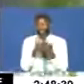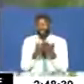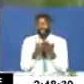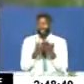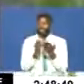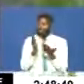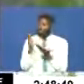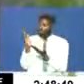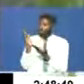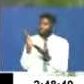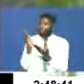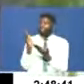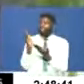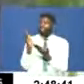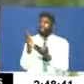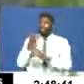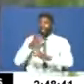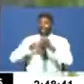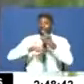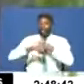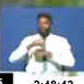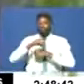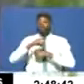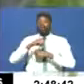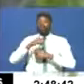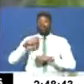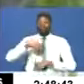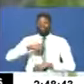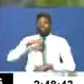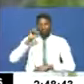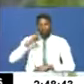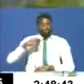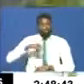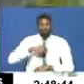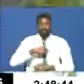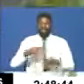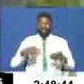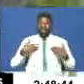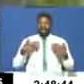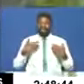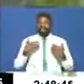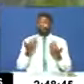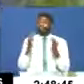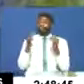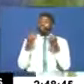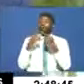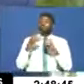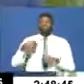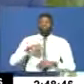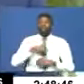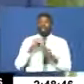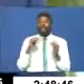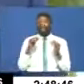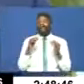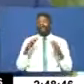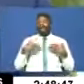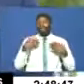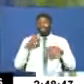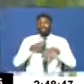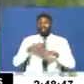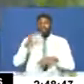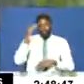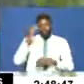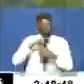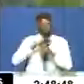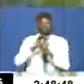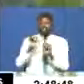must take. And to tell them, we are happy to be celebrating, but we will be happier when we know that we are safe from COVID and other diseases.